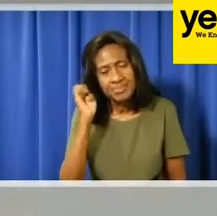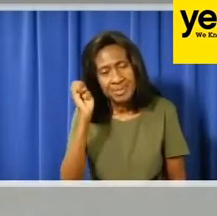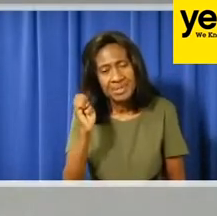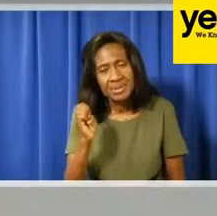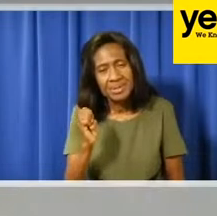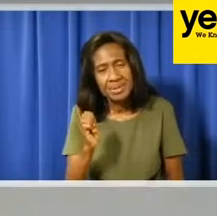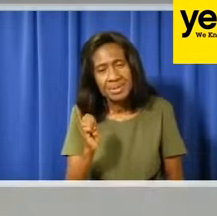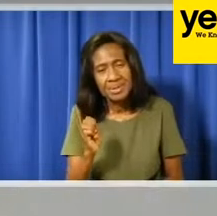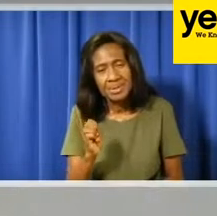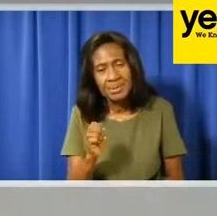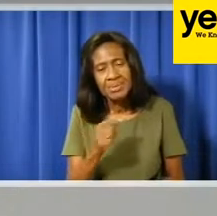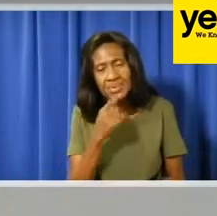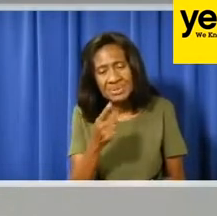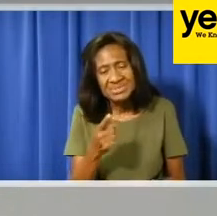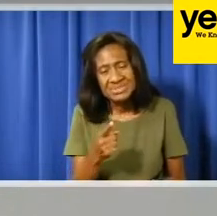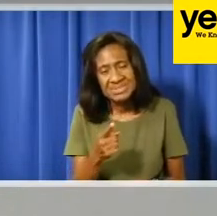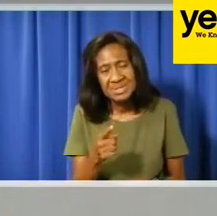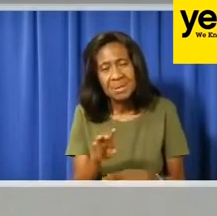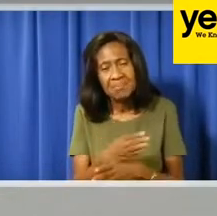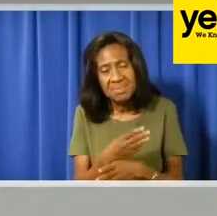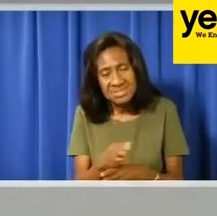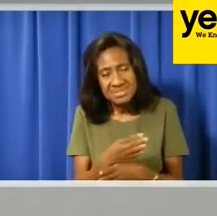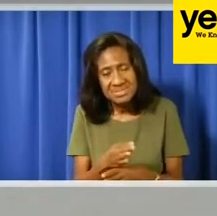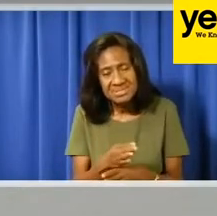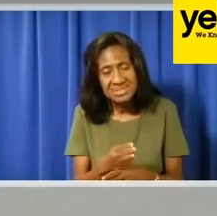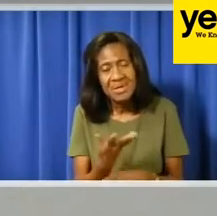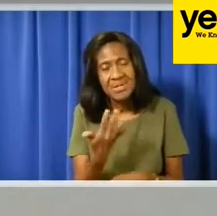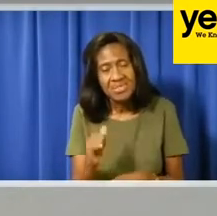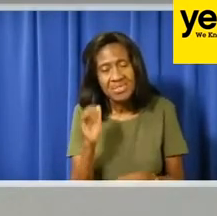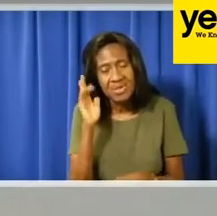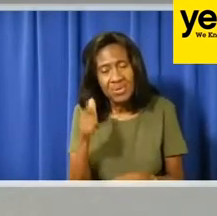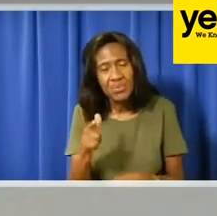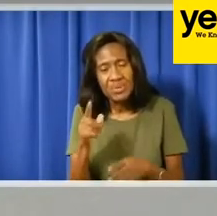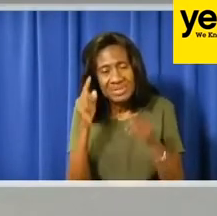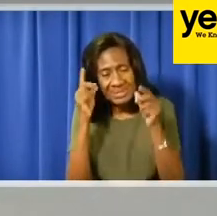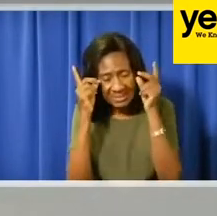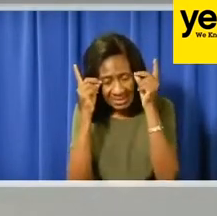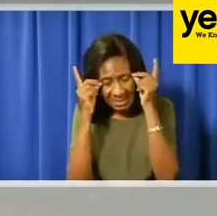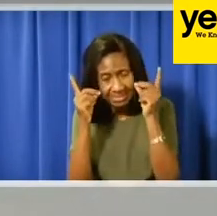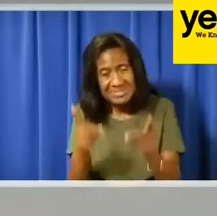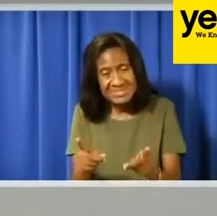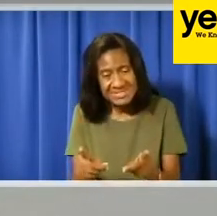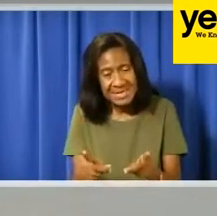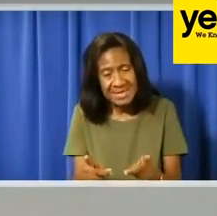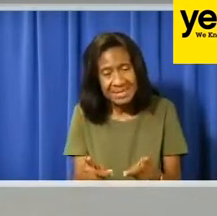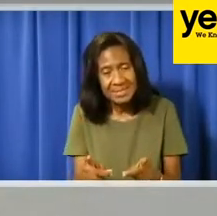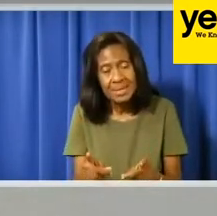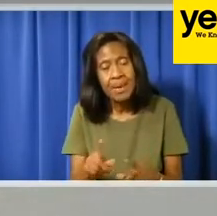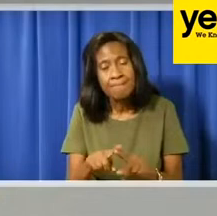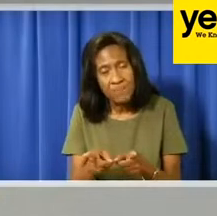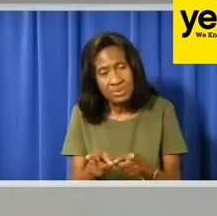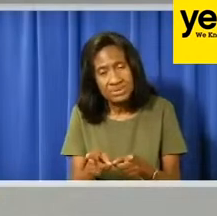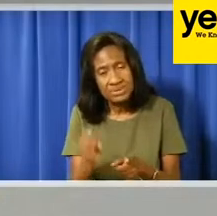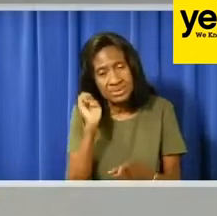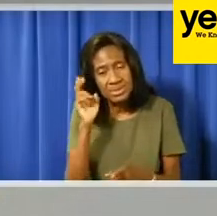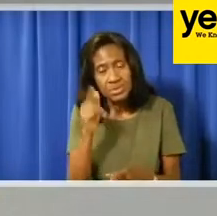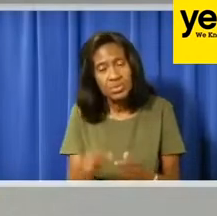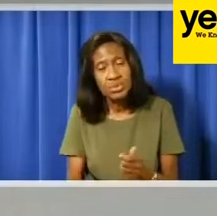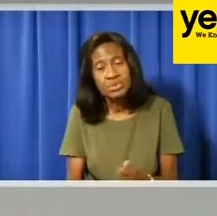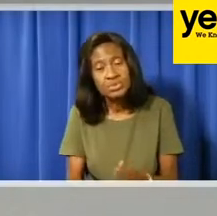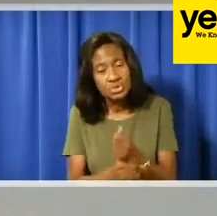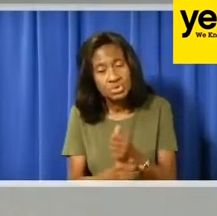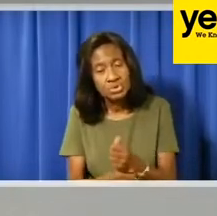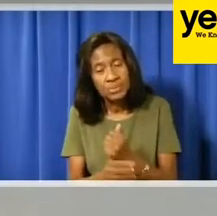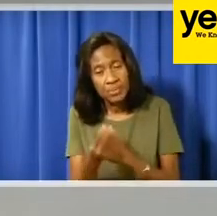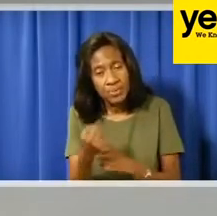to businesses to make that decision for themselves. But I support them making and having the right to make the